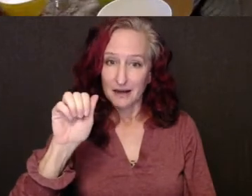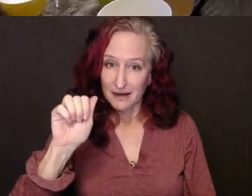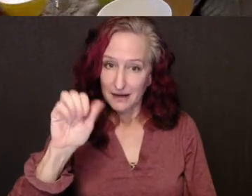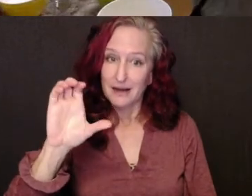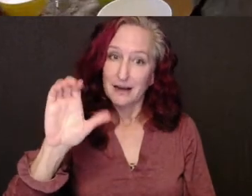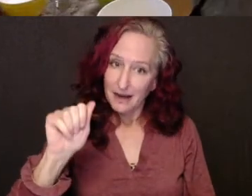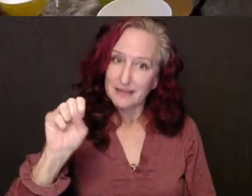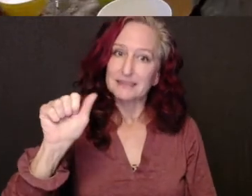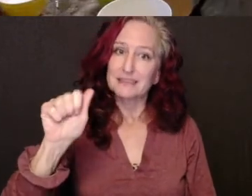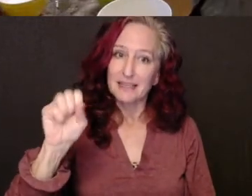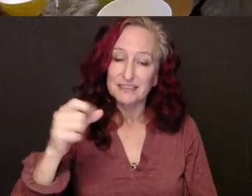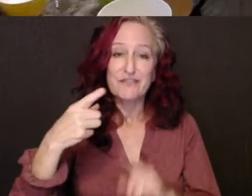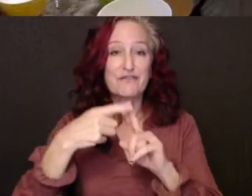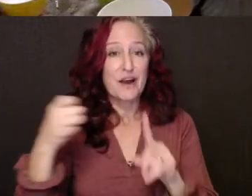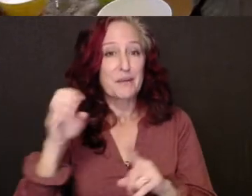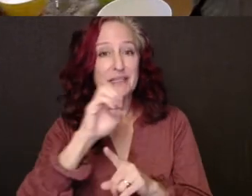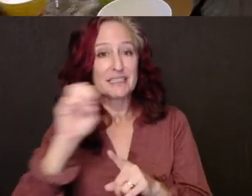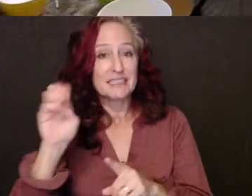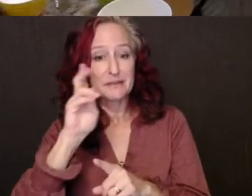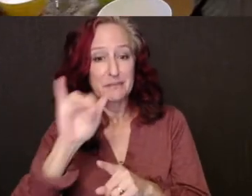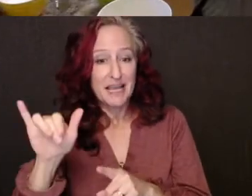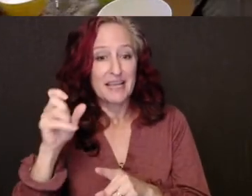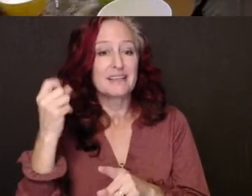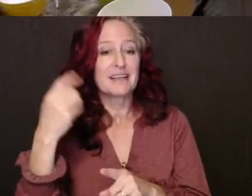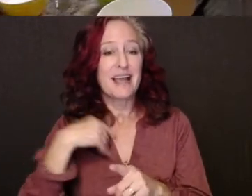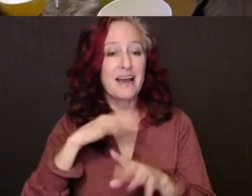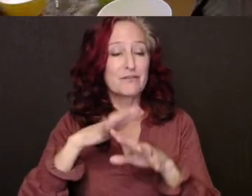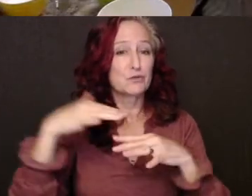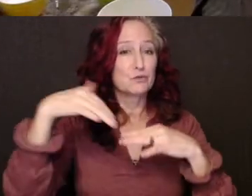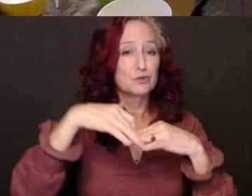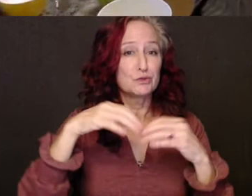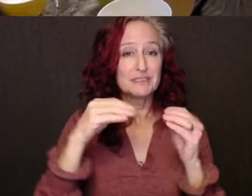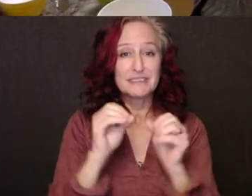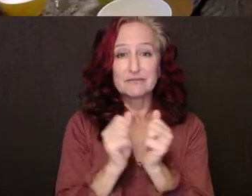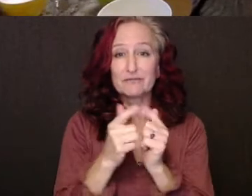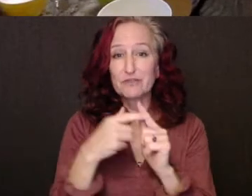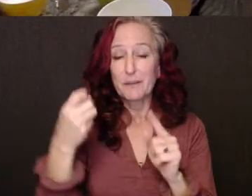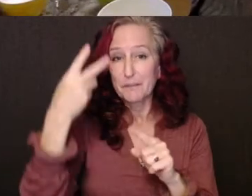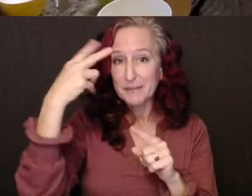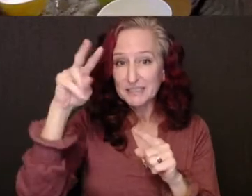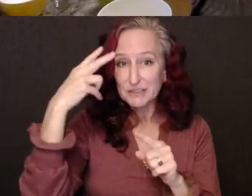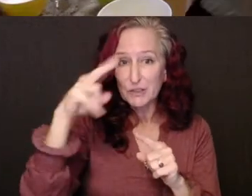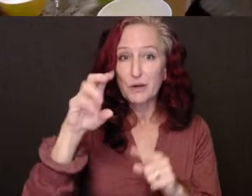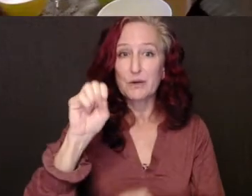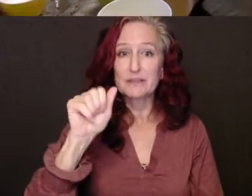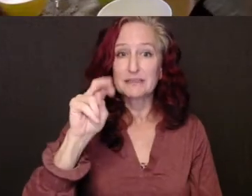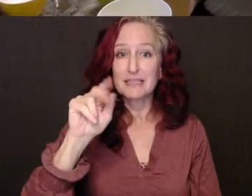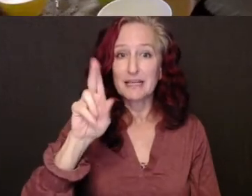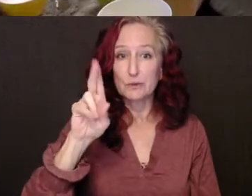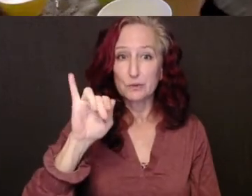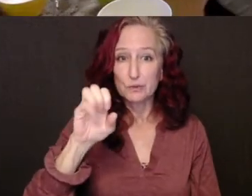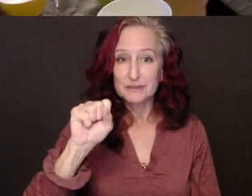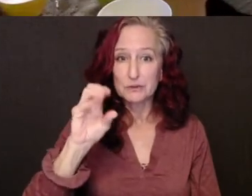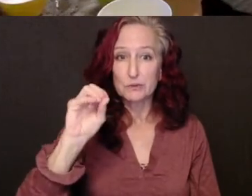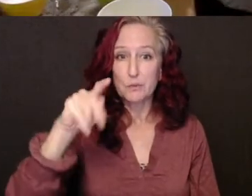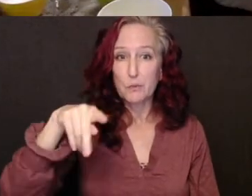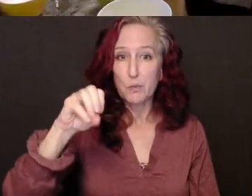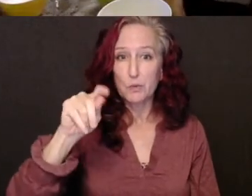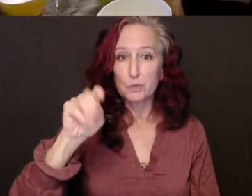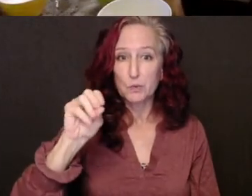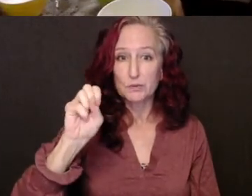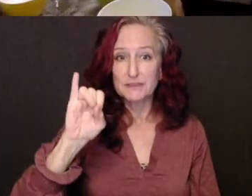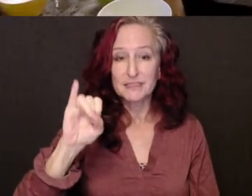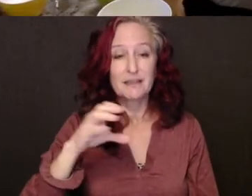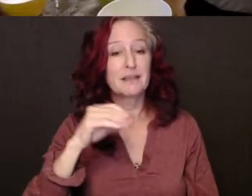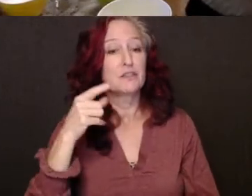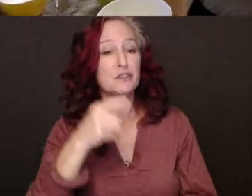to the Side. It'll be available November 30th. So, yes. Yay, thank you. So I am so pleased to introduce